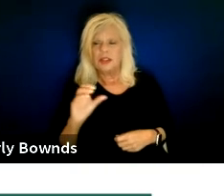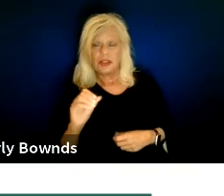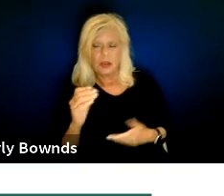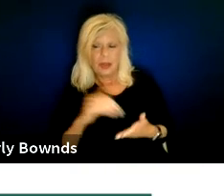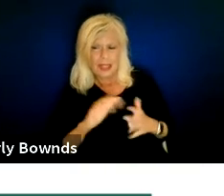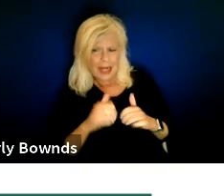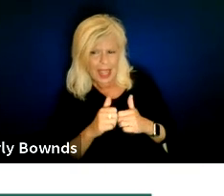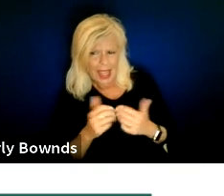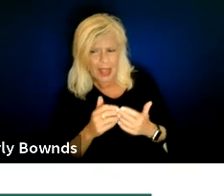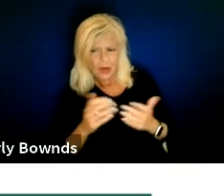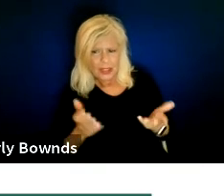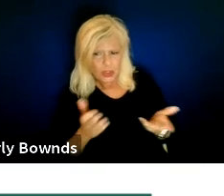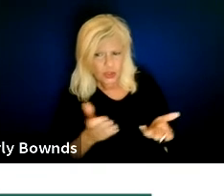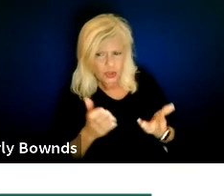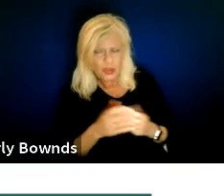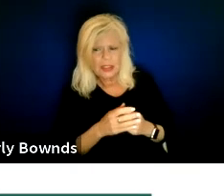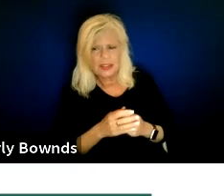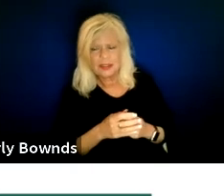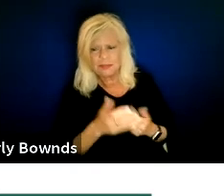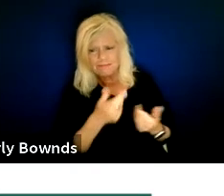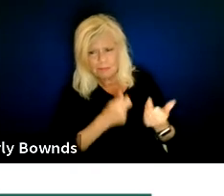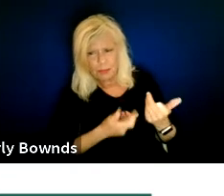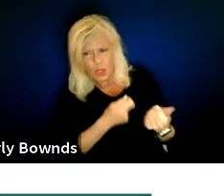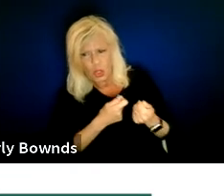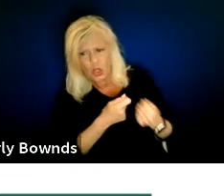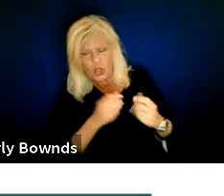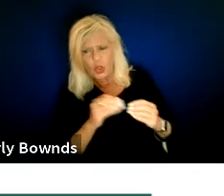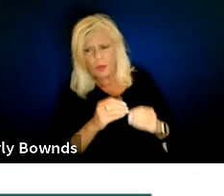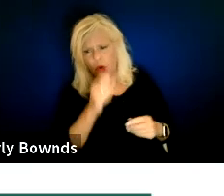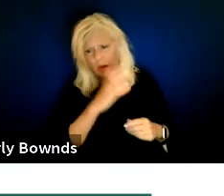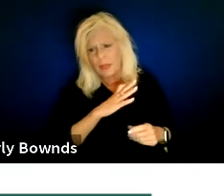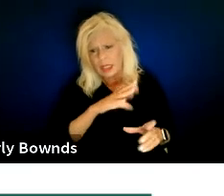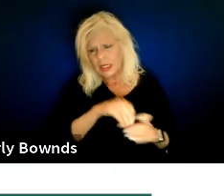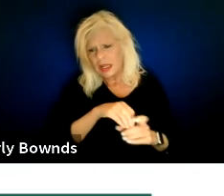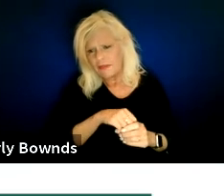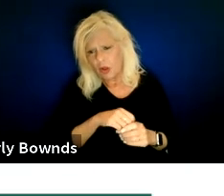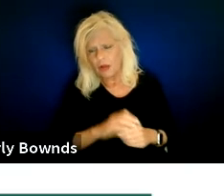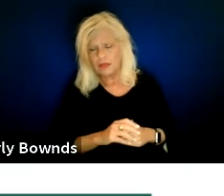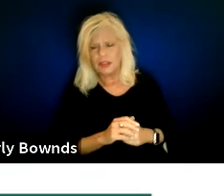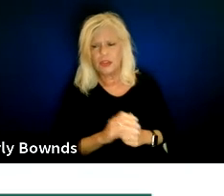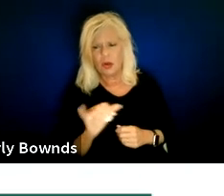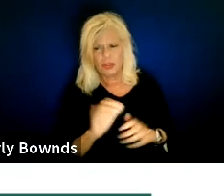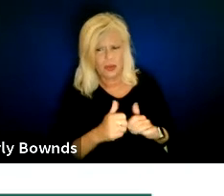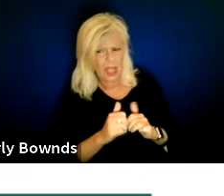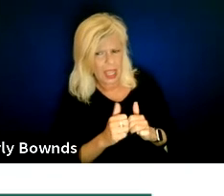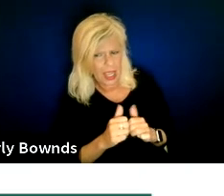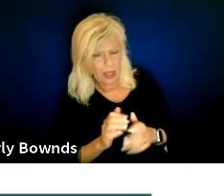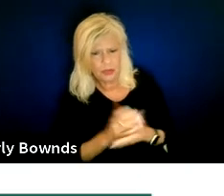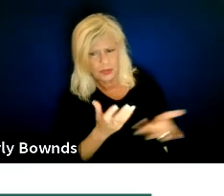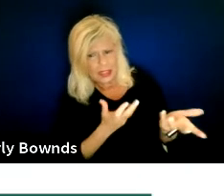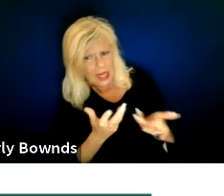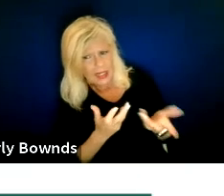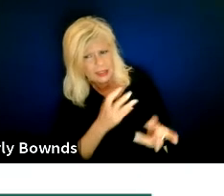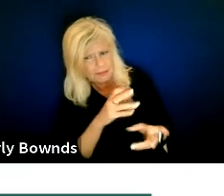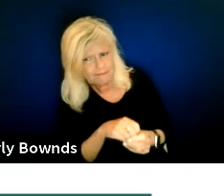we encourage and how do we bring more men participants also, engage them,